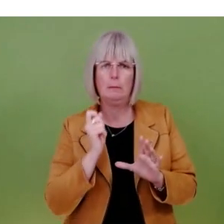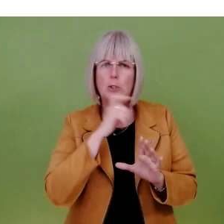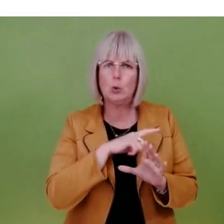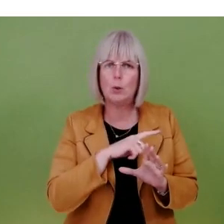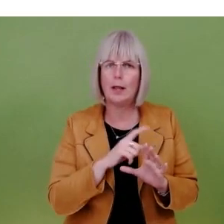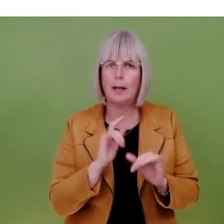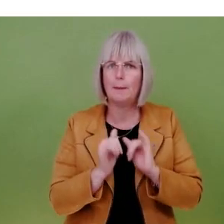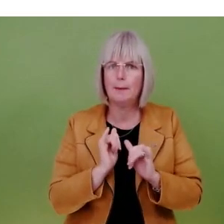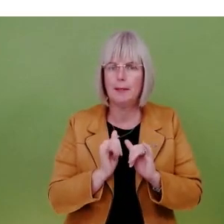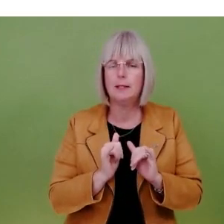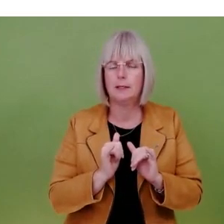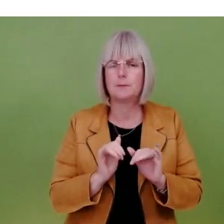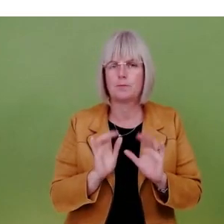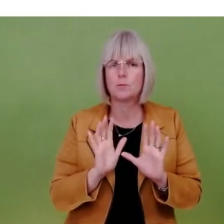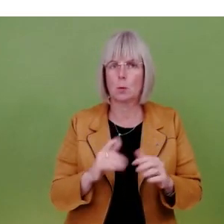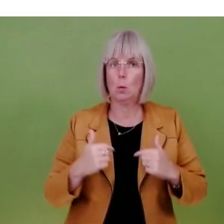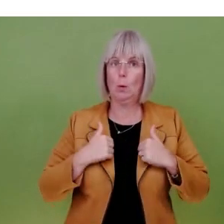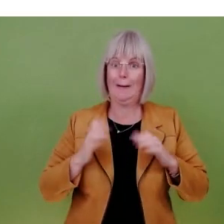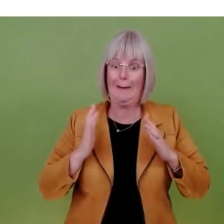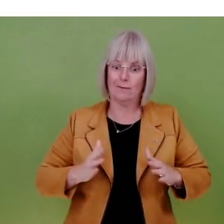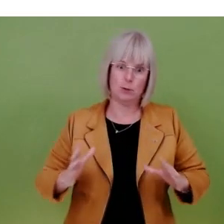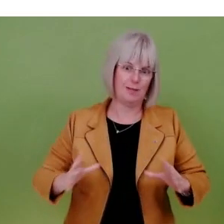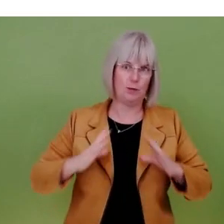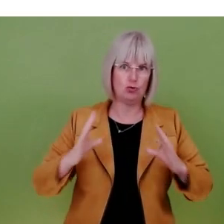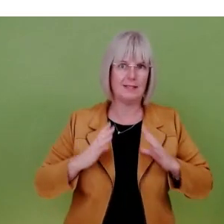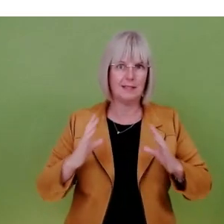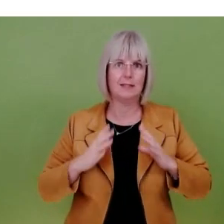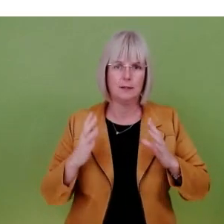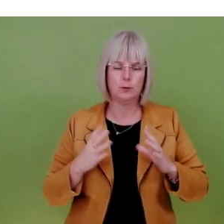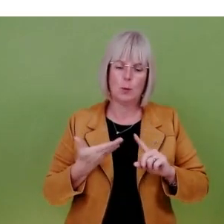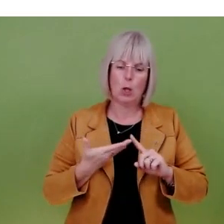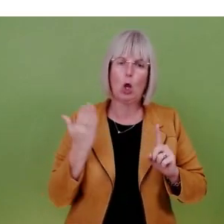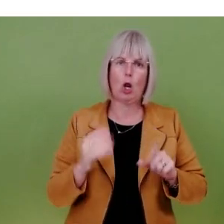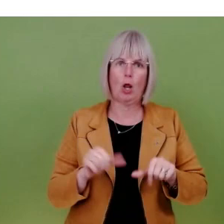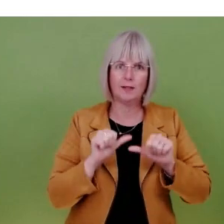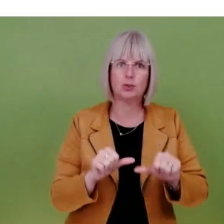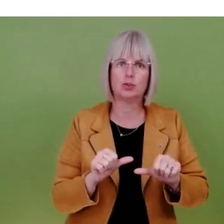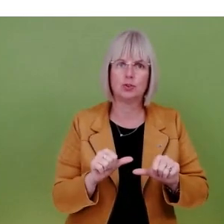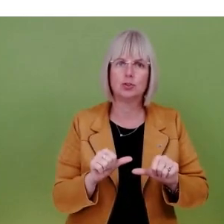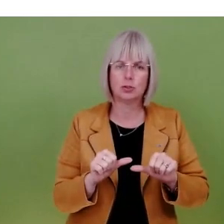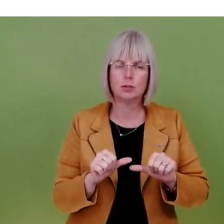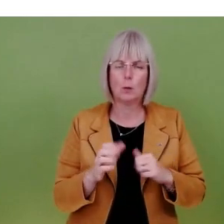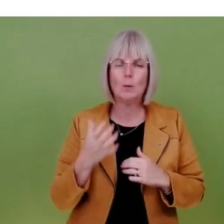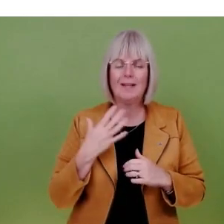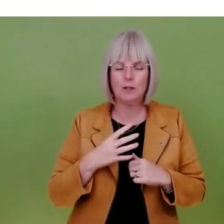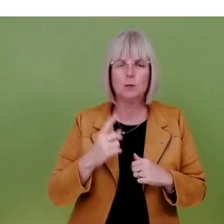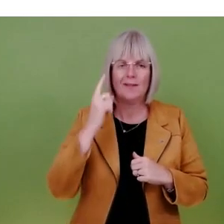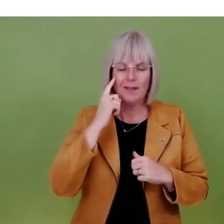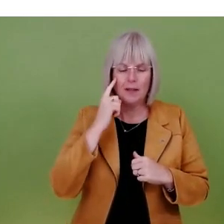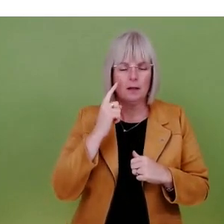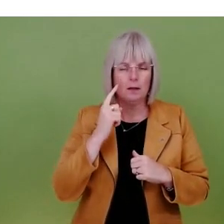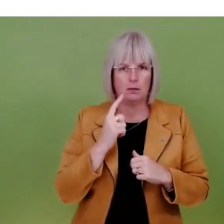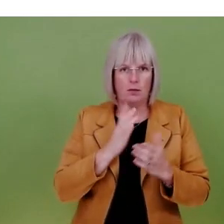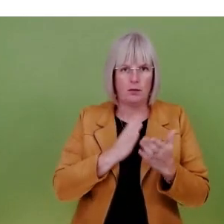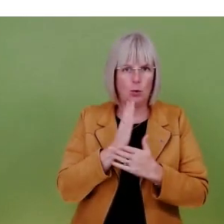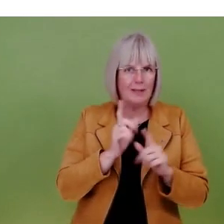professions, we have to be ready to acknowledge that, actually, that we approach things through the lens of theories and models, actually,